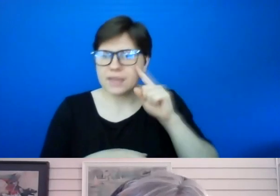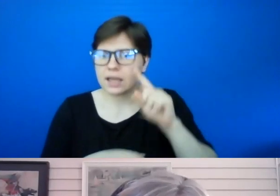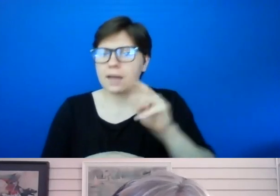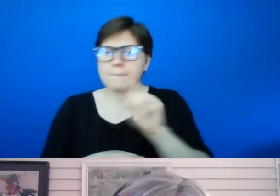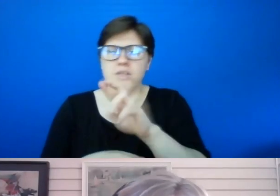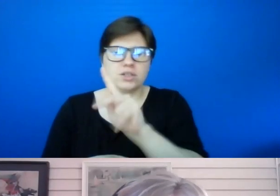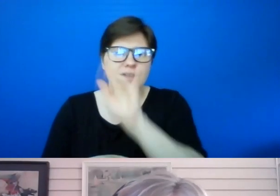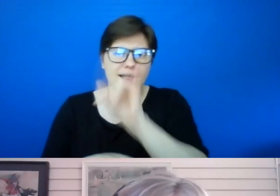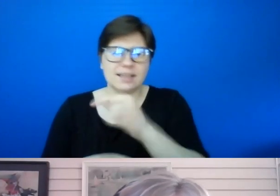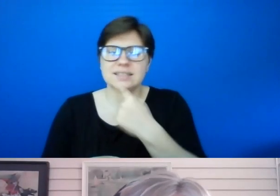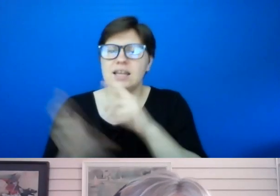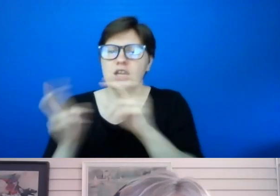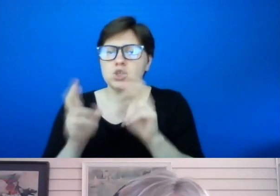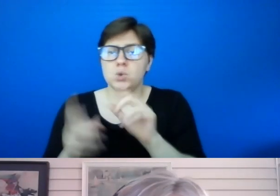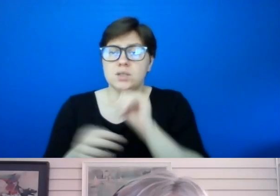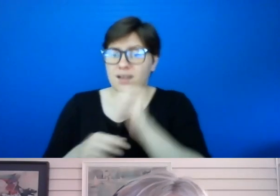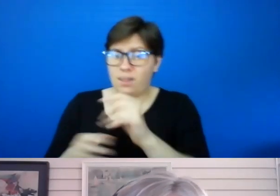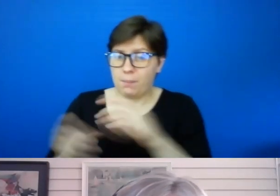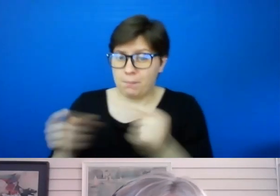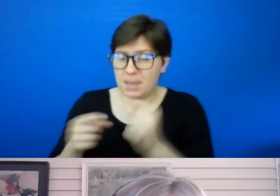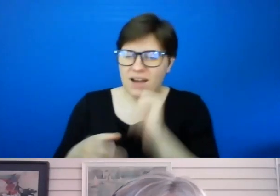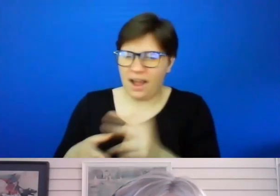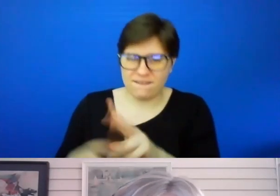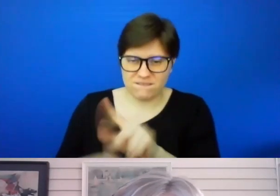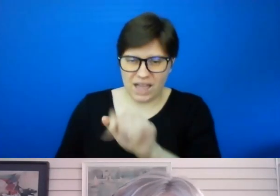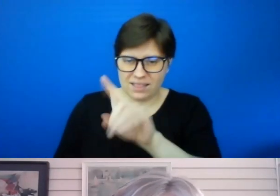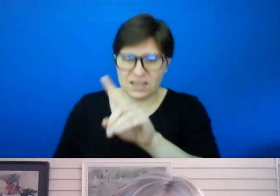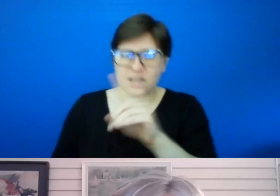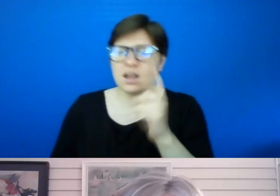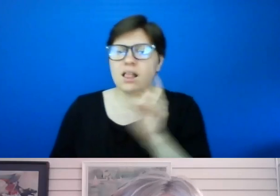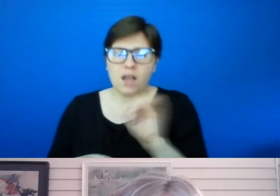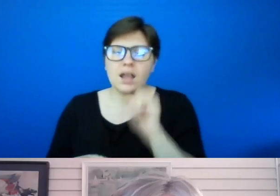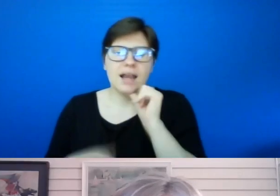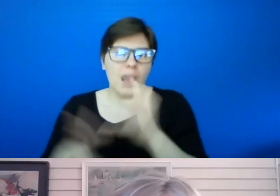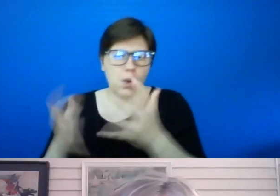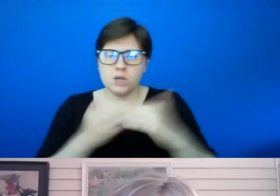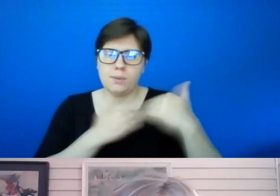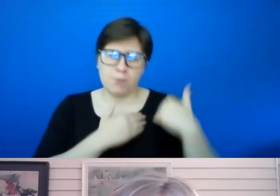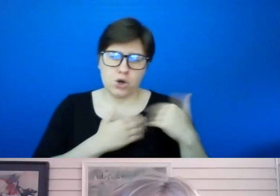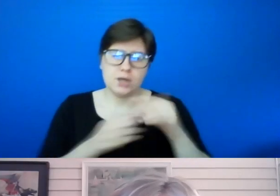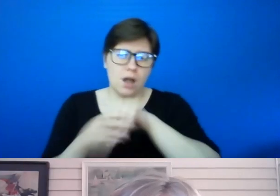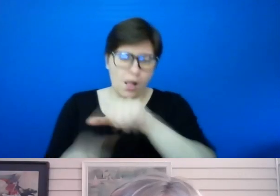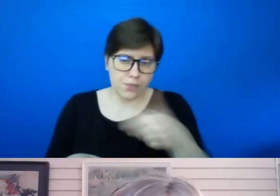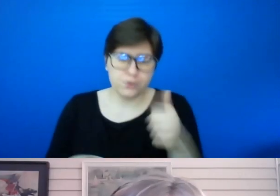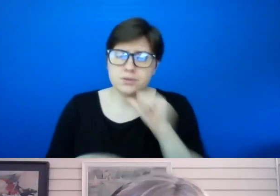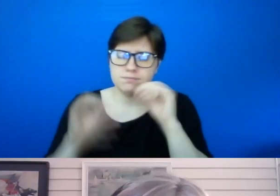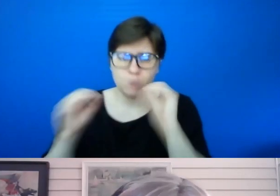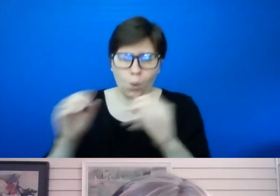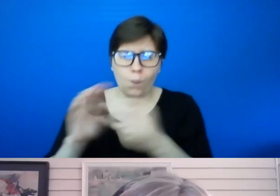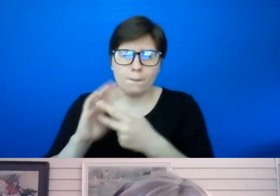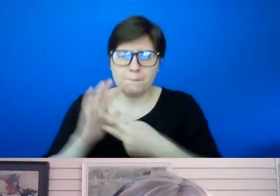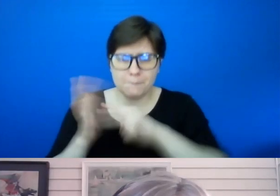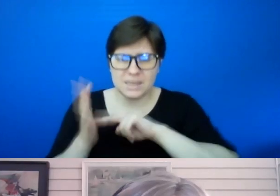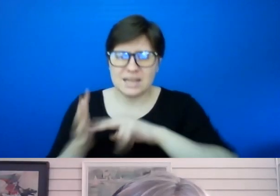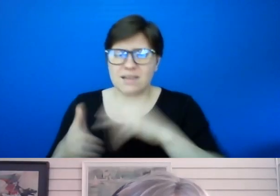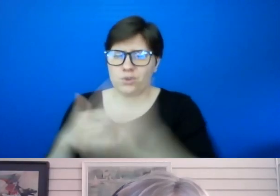than pain are not valid issues to elect to use MAID, such as not wanting to be a burden in others, not finding meaning in the limitations in their terminal